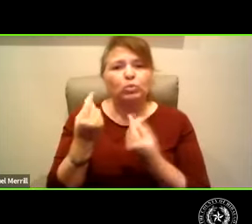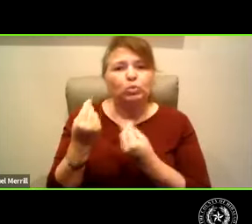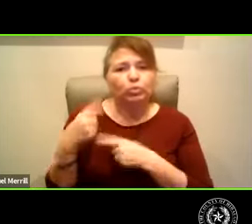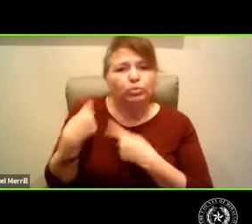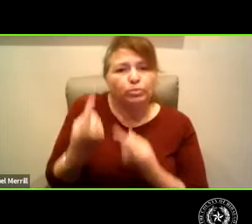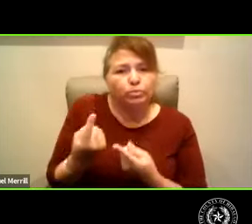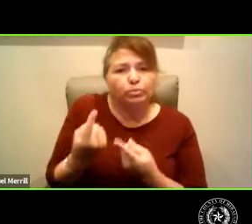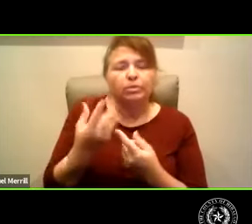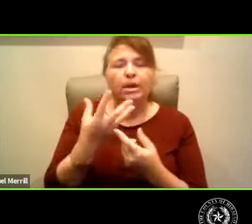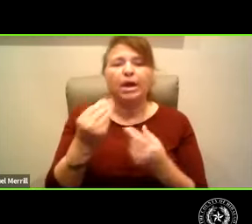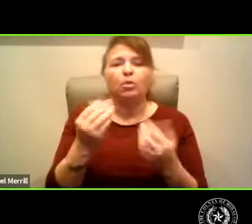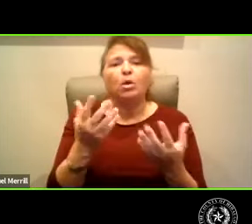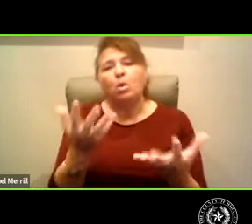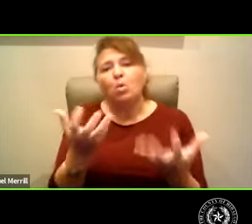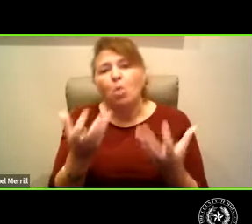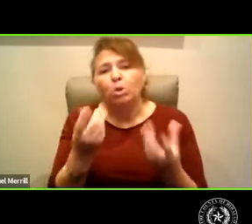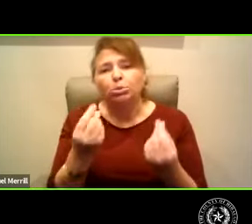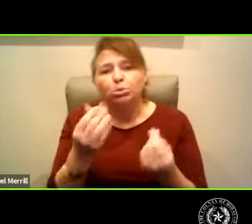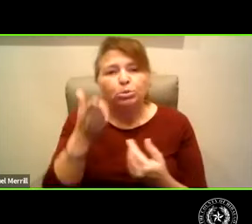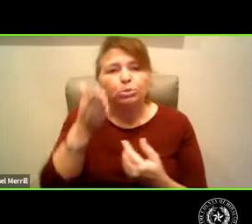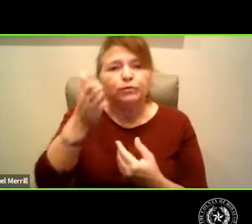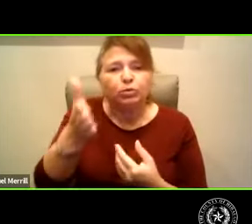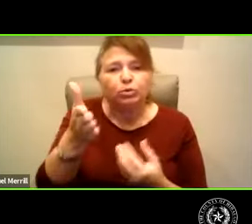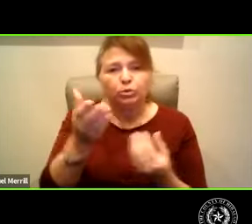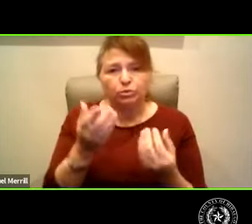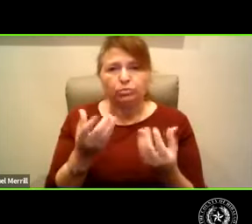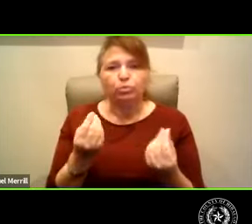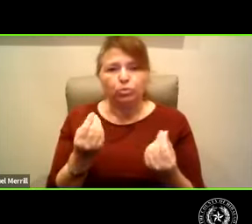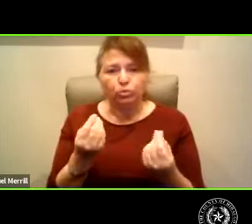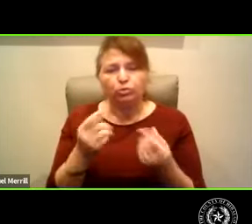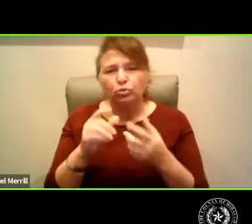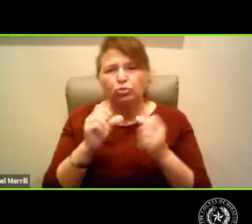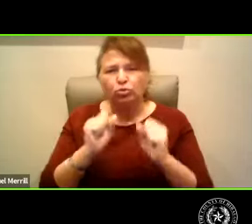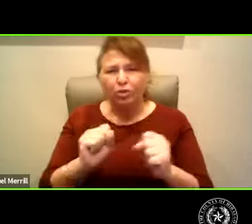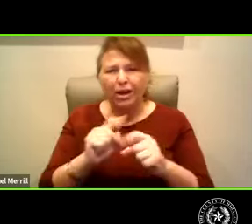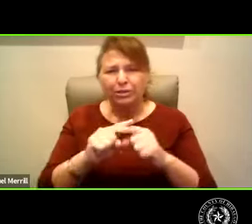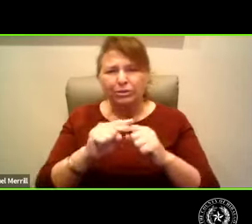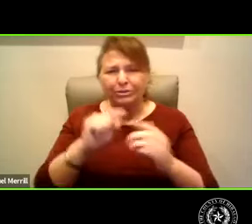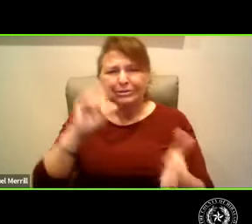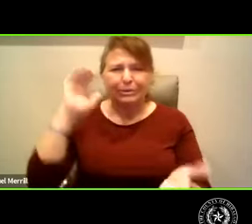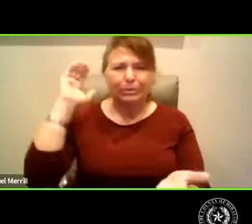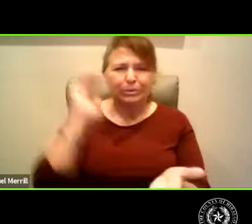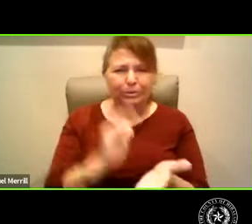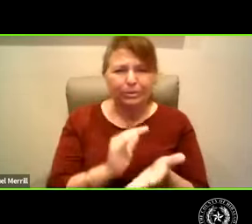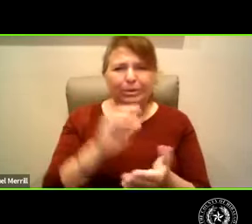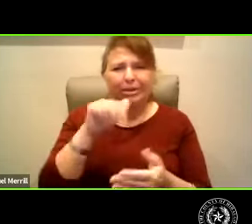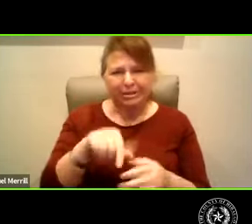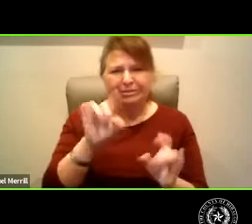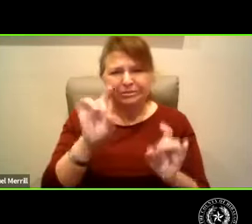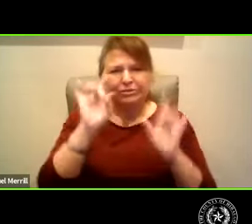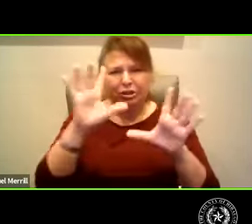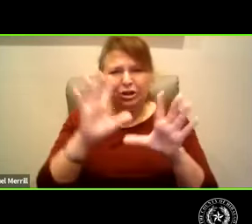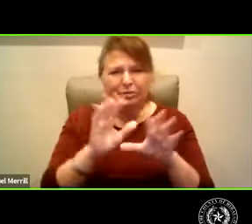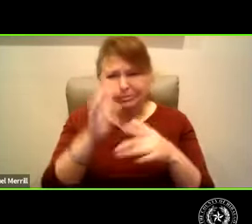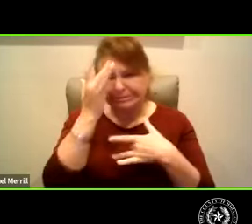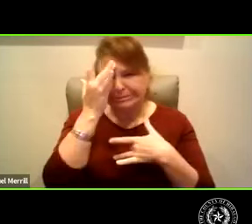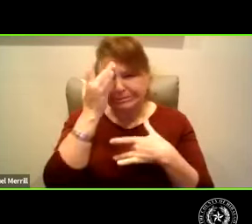of the action that we want to take in the future to try to stop the spread of this terrible